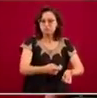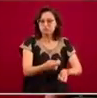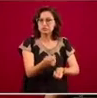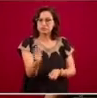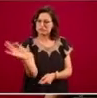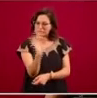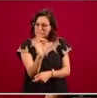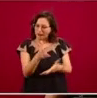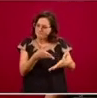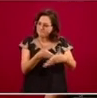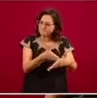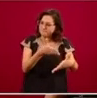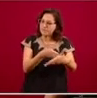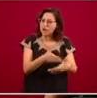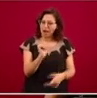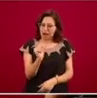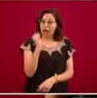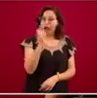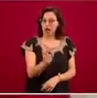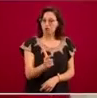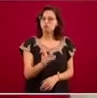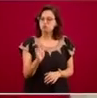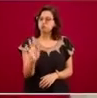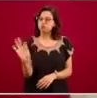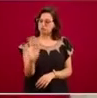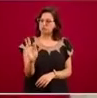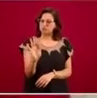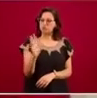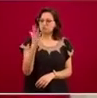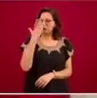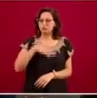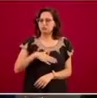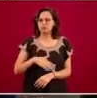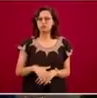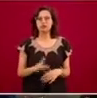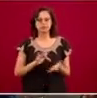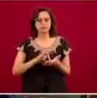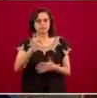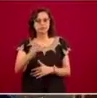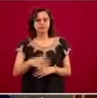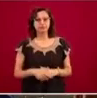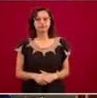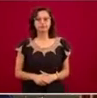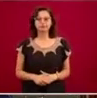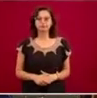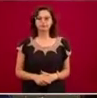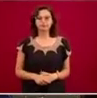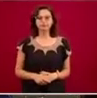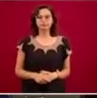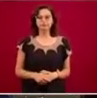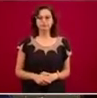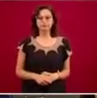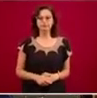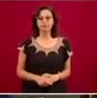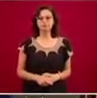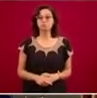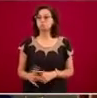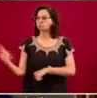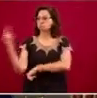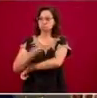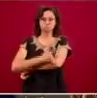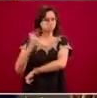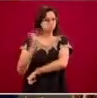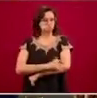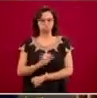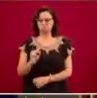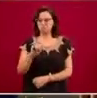last stage of the distribution chain, there can be things that stop those supplies from